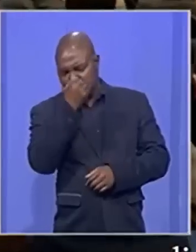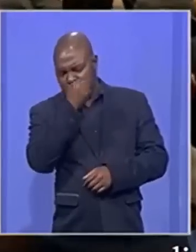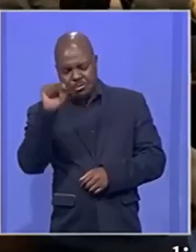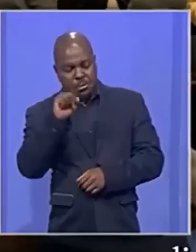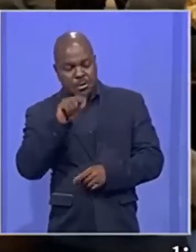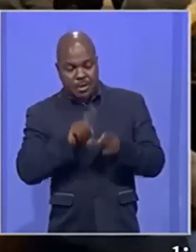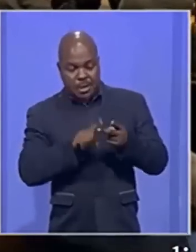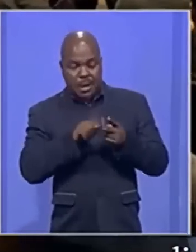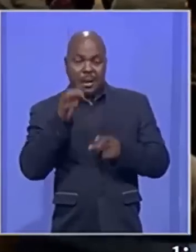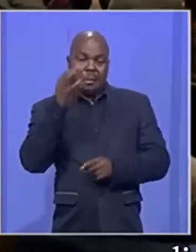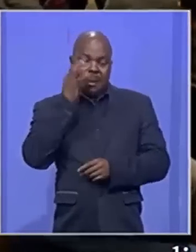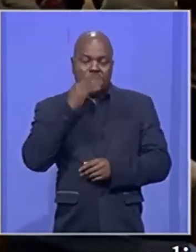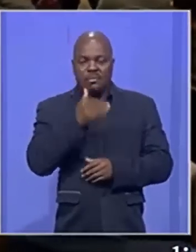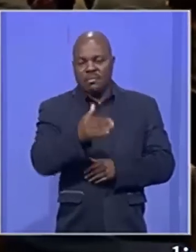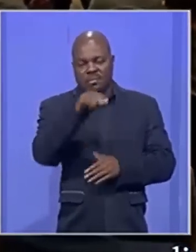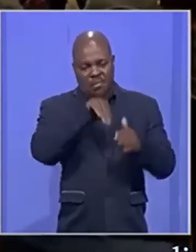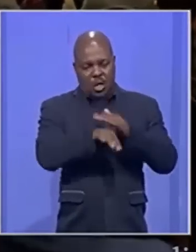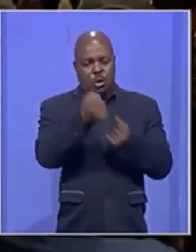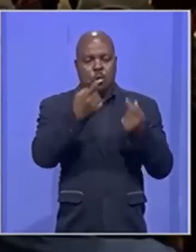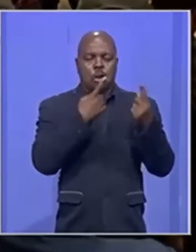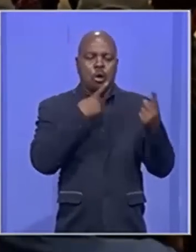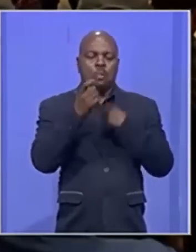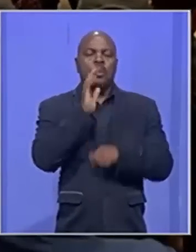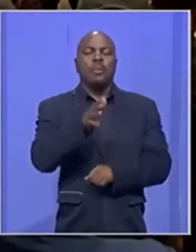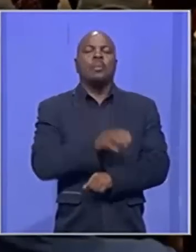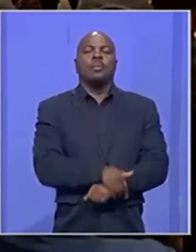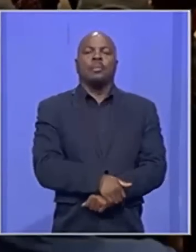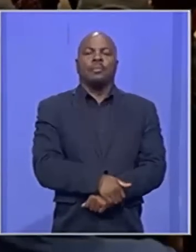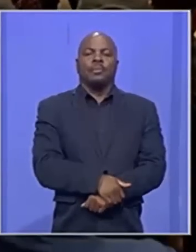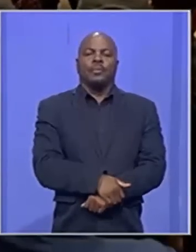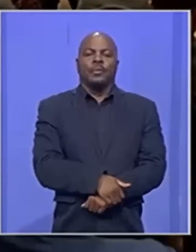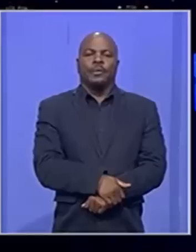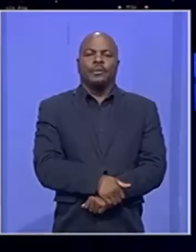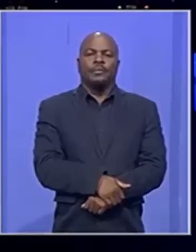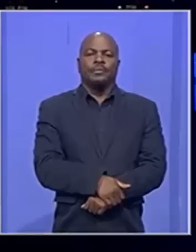tlo phephetsa sephetho seo lekgotleng la dinyewe.